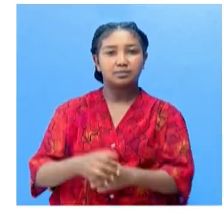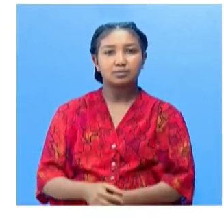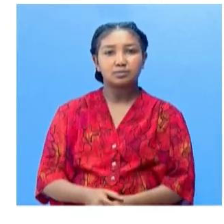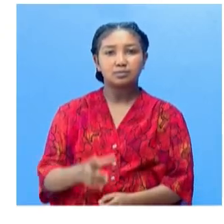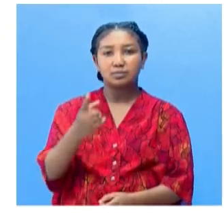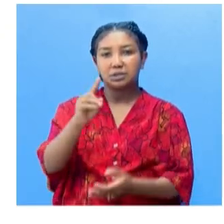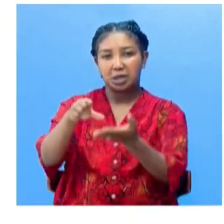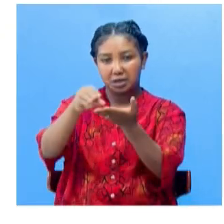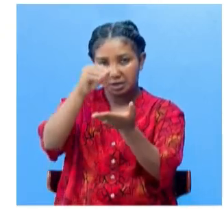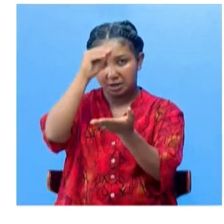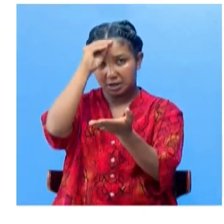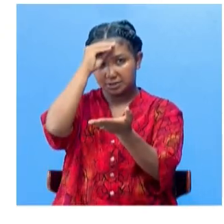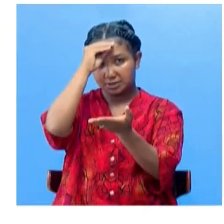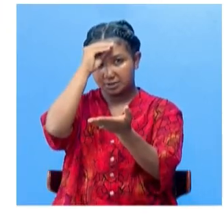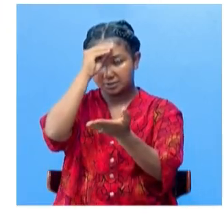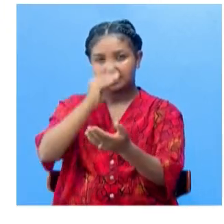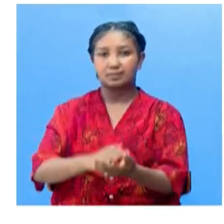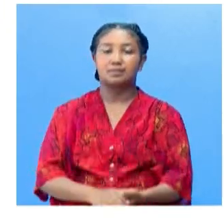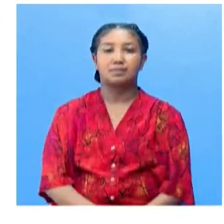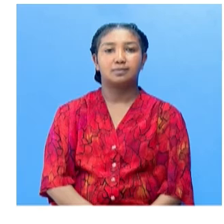the lesson.